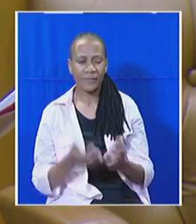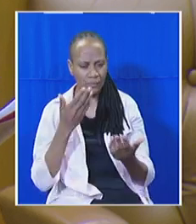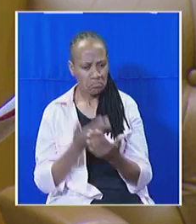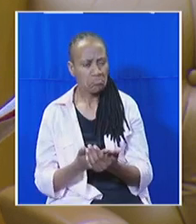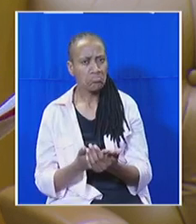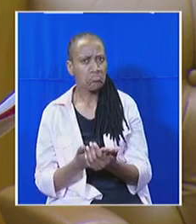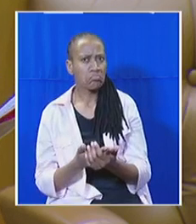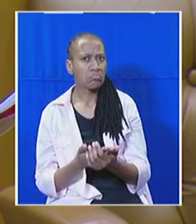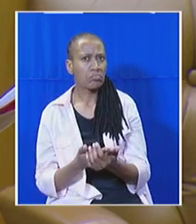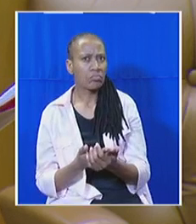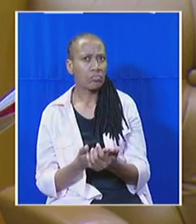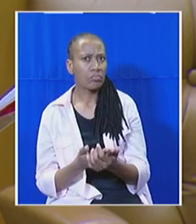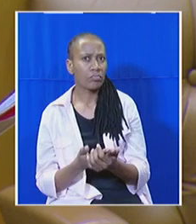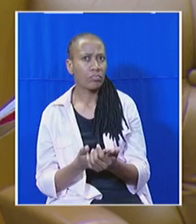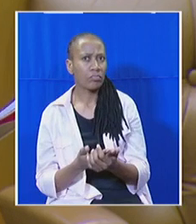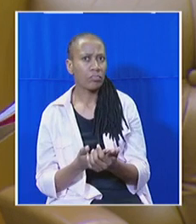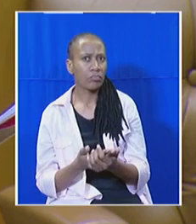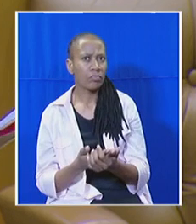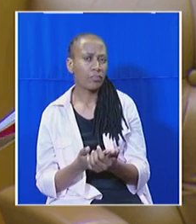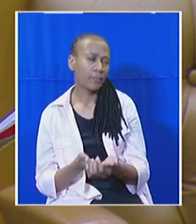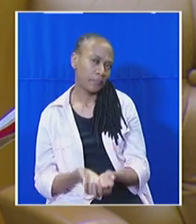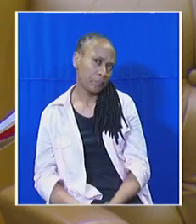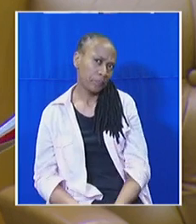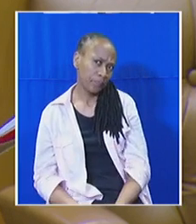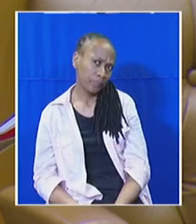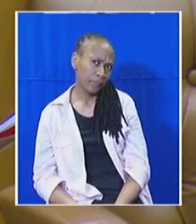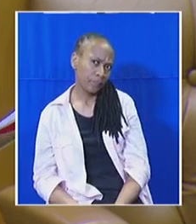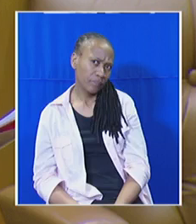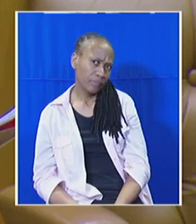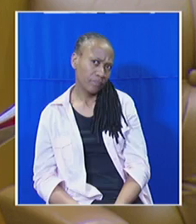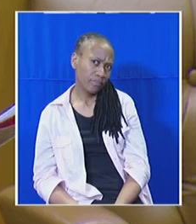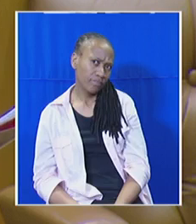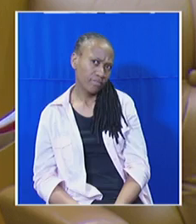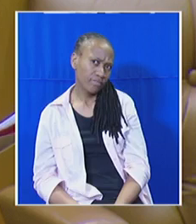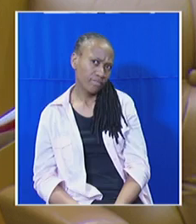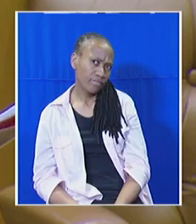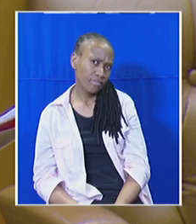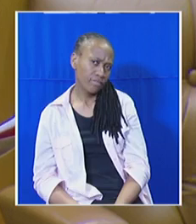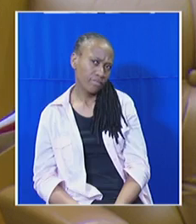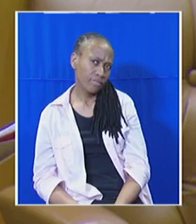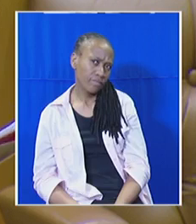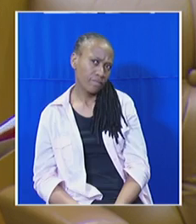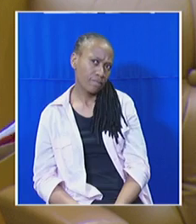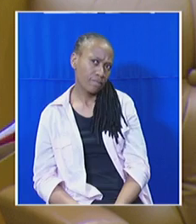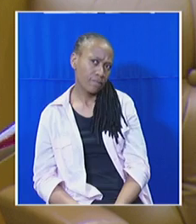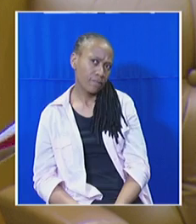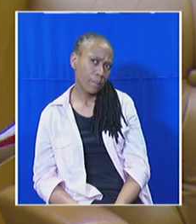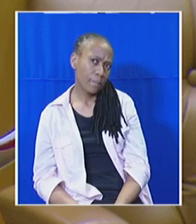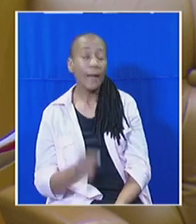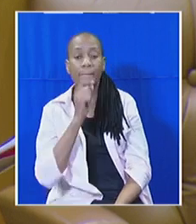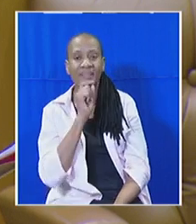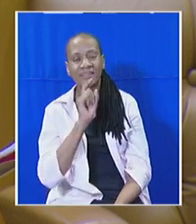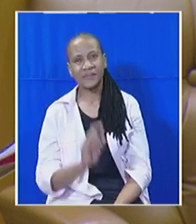upon certification that the service has been delivered and that the value for money has been achieved, which